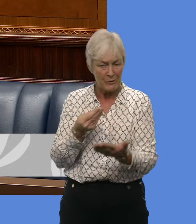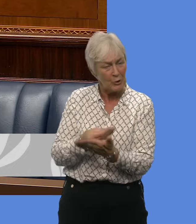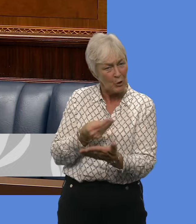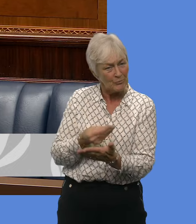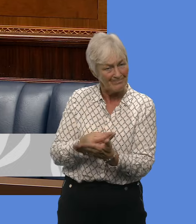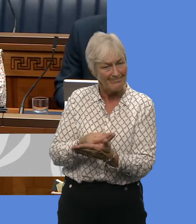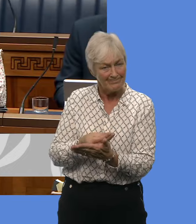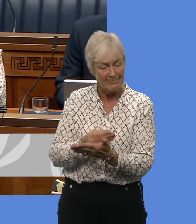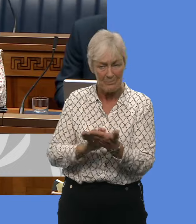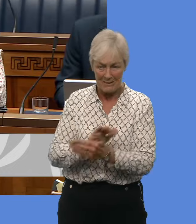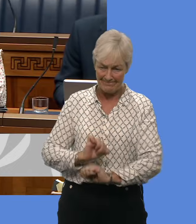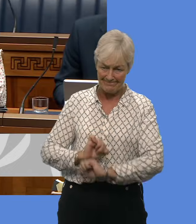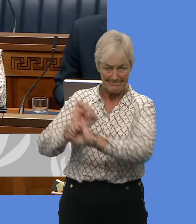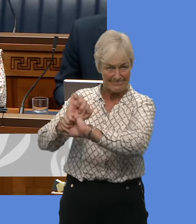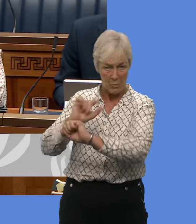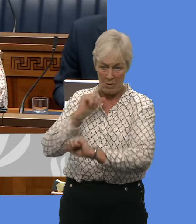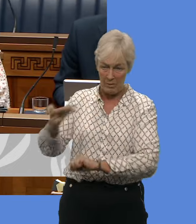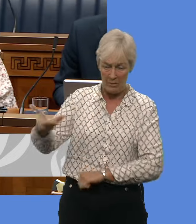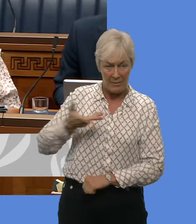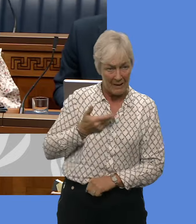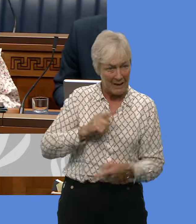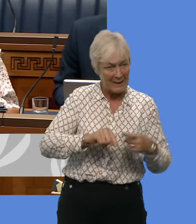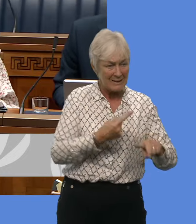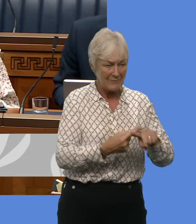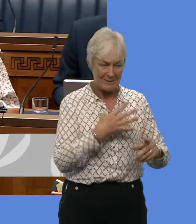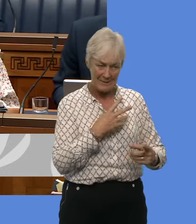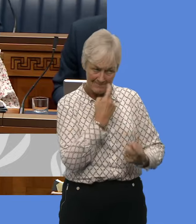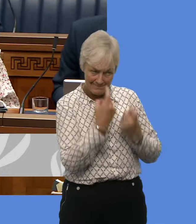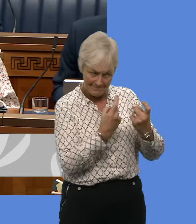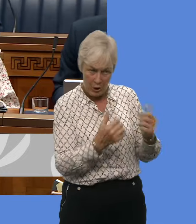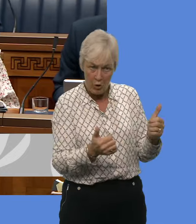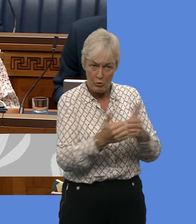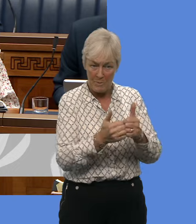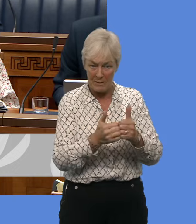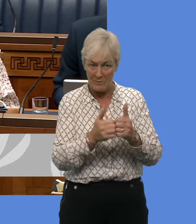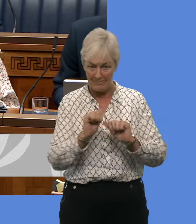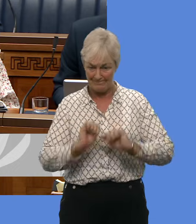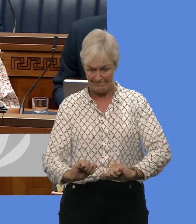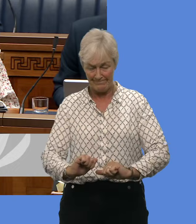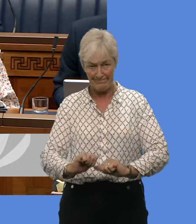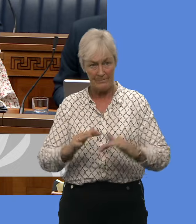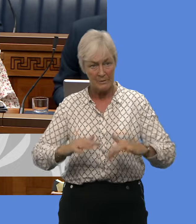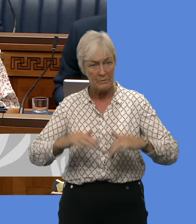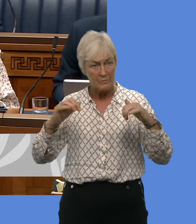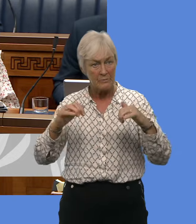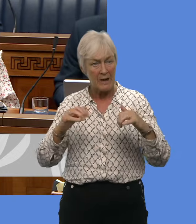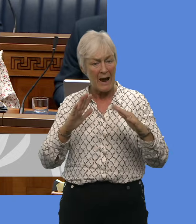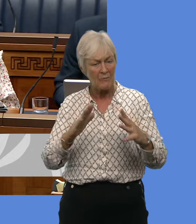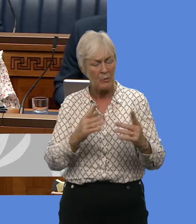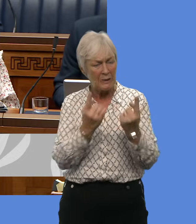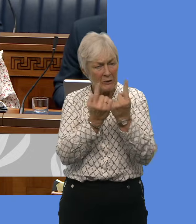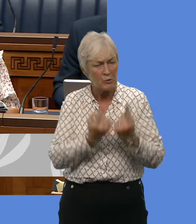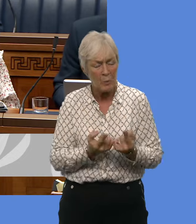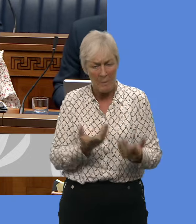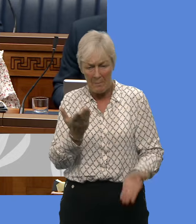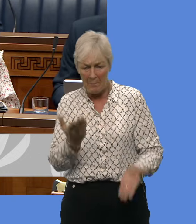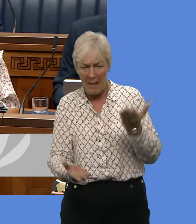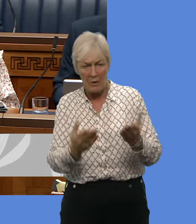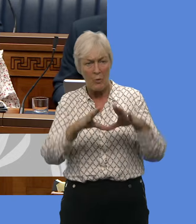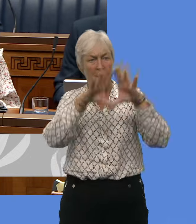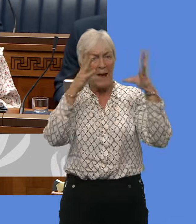that would need to come to the Executive and would also need to seek the agreement of this House. There have been concerns that have been raised in terms of the balance in all of